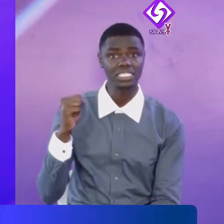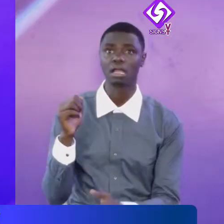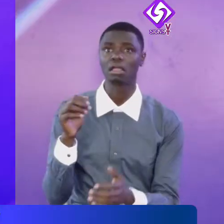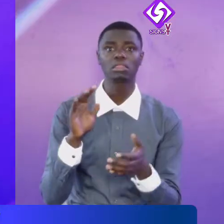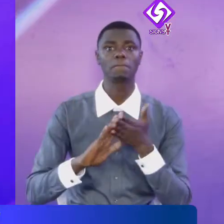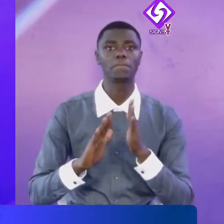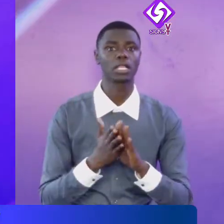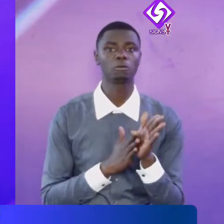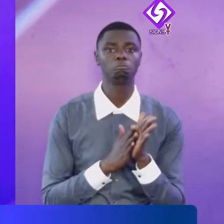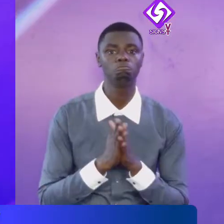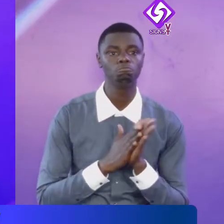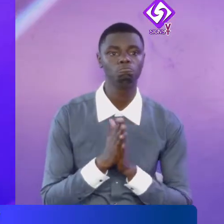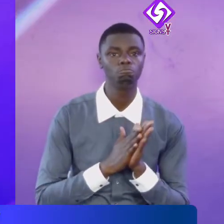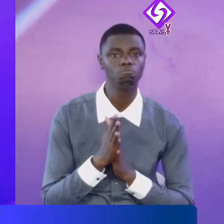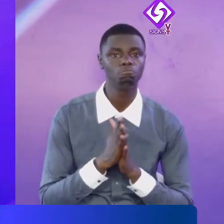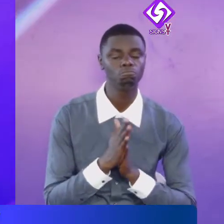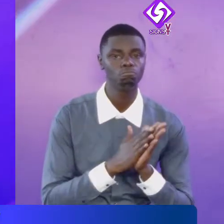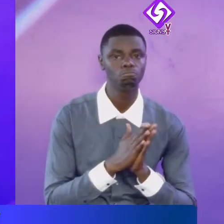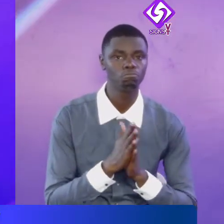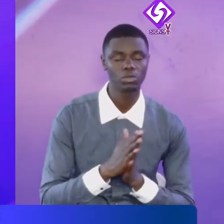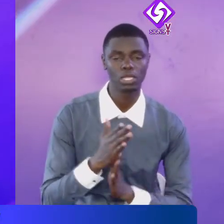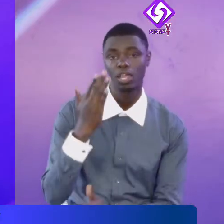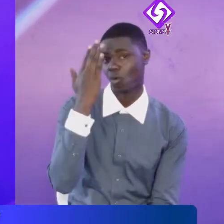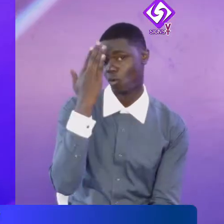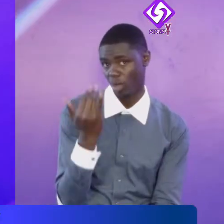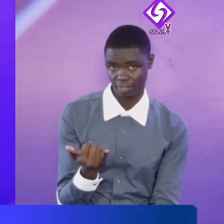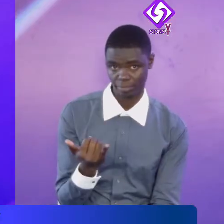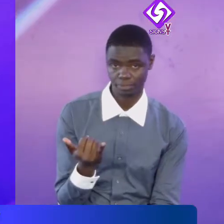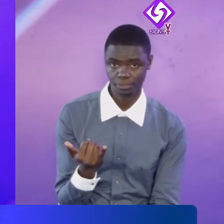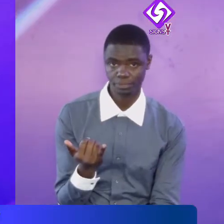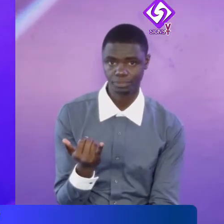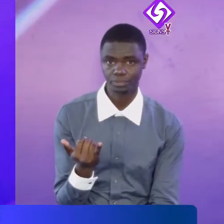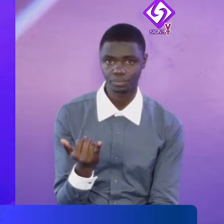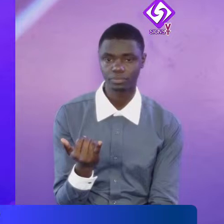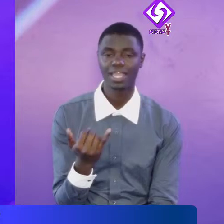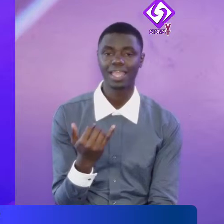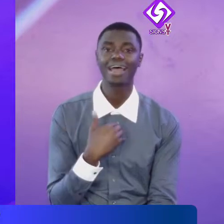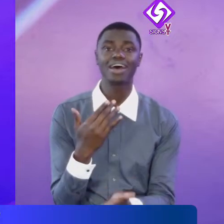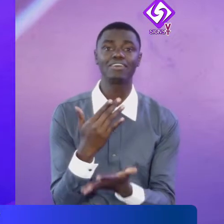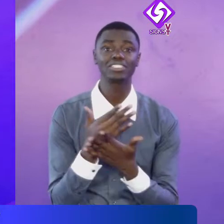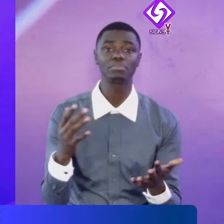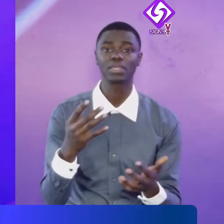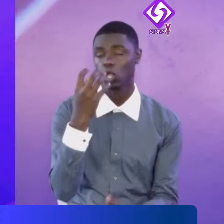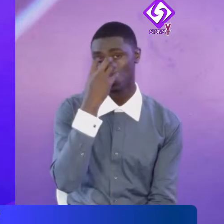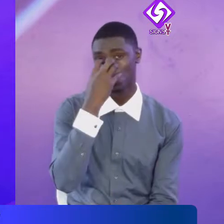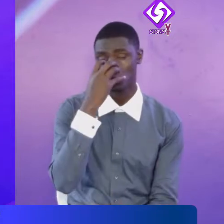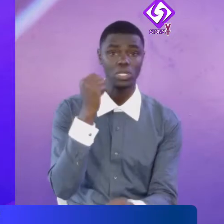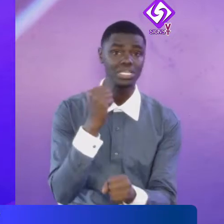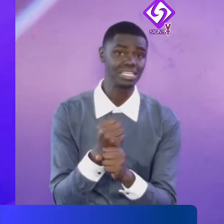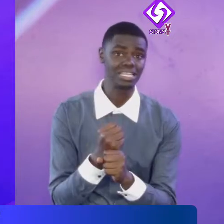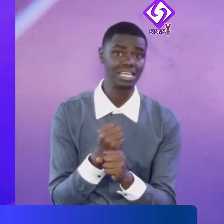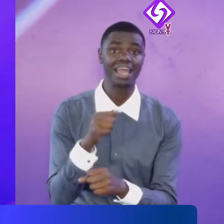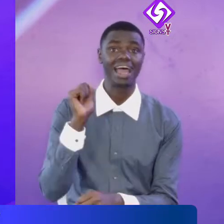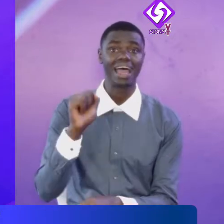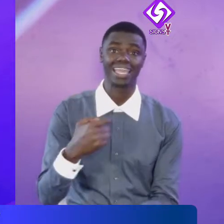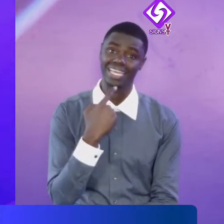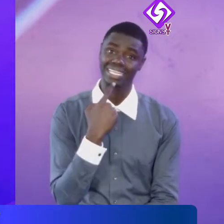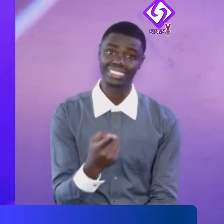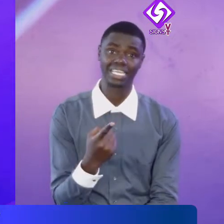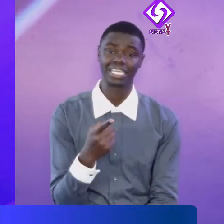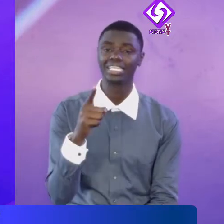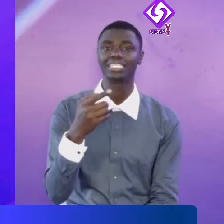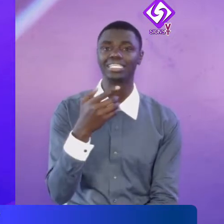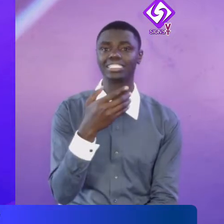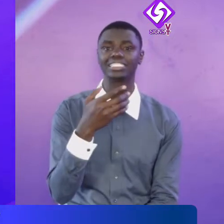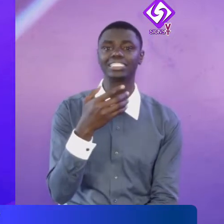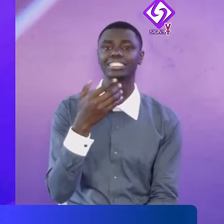interested before they used not to. Do you know why they did so? There's something William Ruto did that I can say is among the best thing he